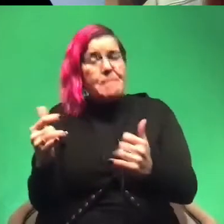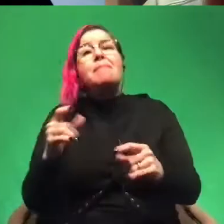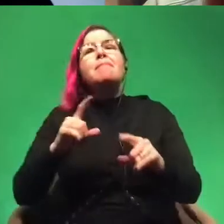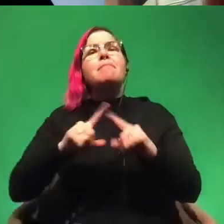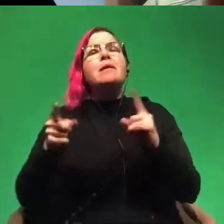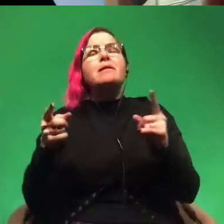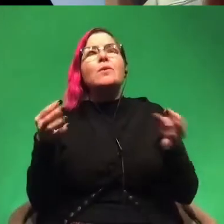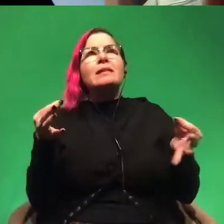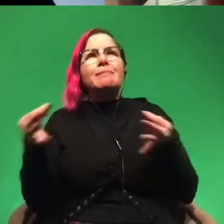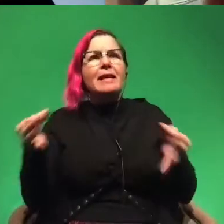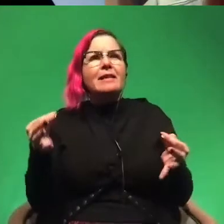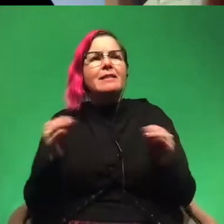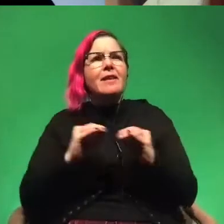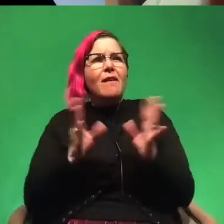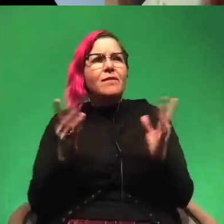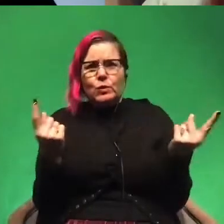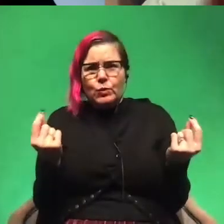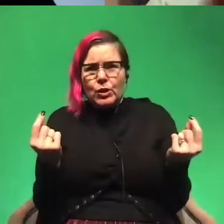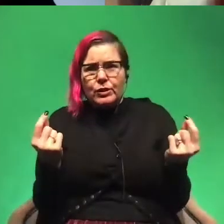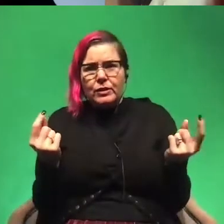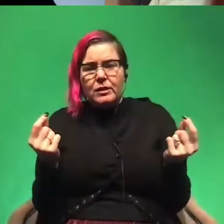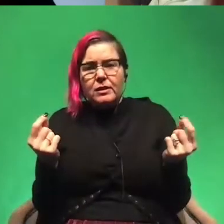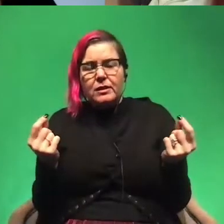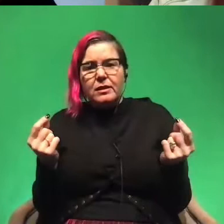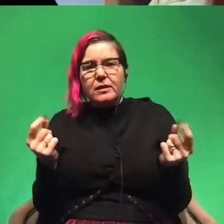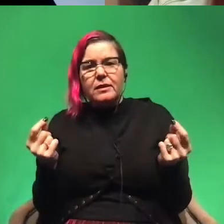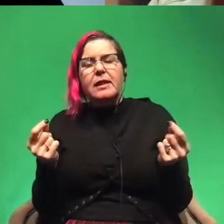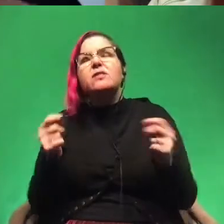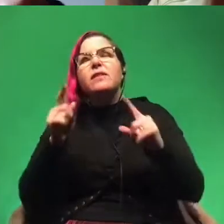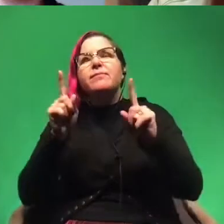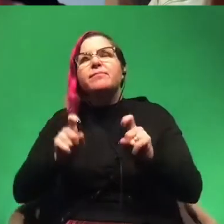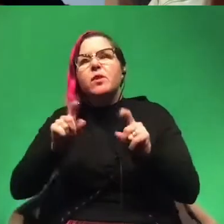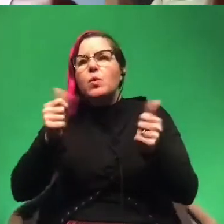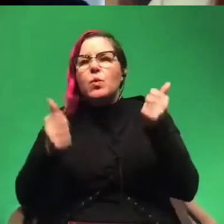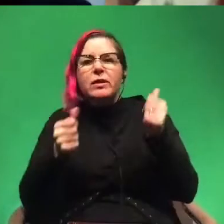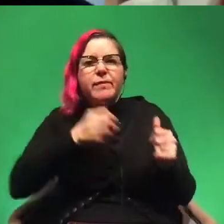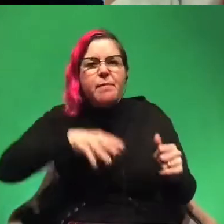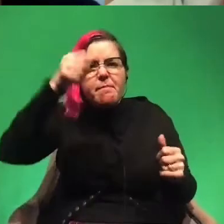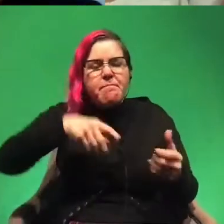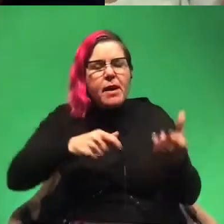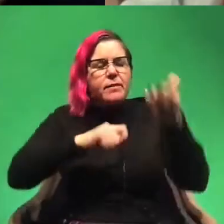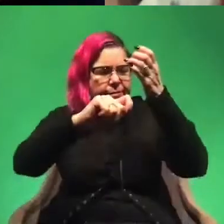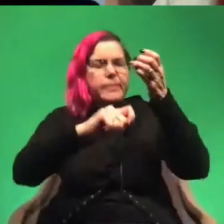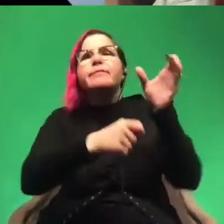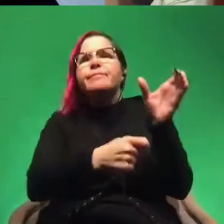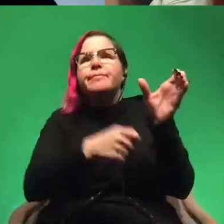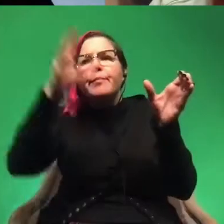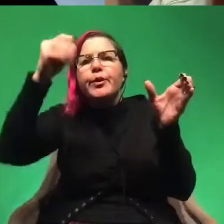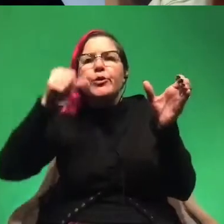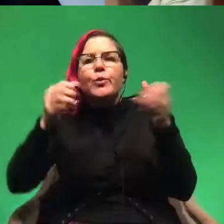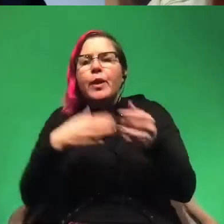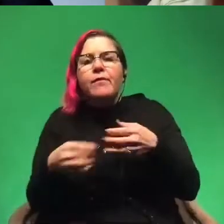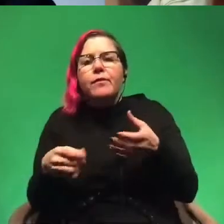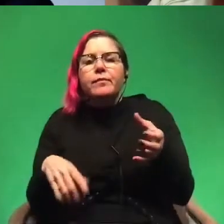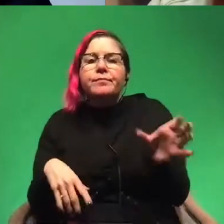explain it, obviously the only thing he's trying to do is he's sexing the kittens or the cubs. So he pulls it up, he lifts the tail, tells the camera it's a boy or a girl. And